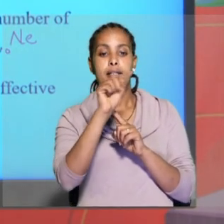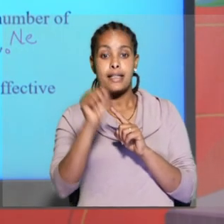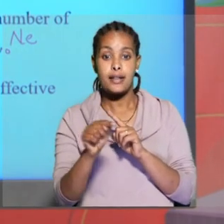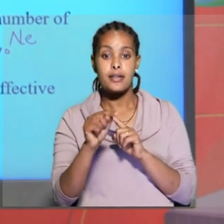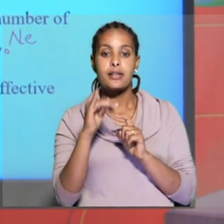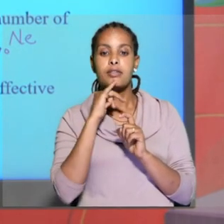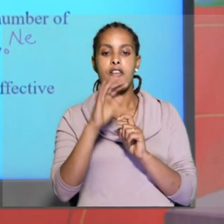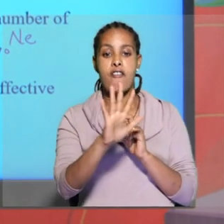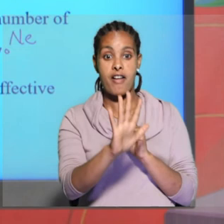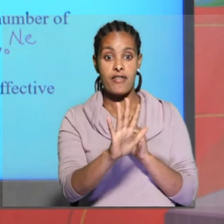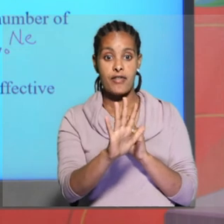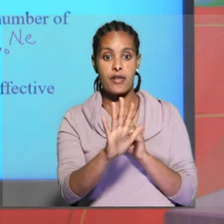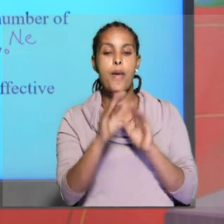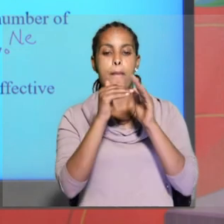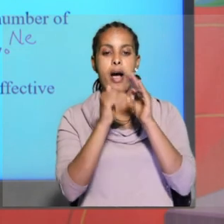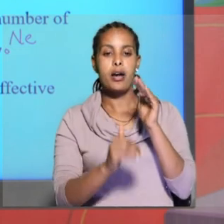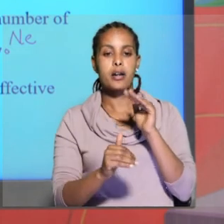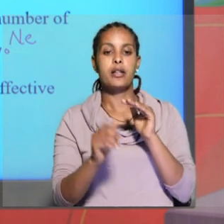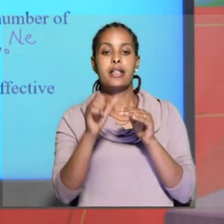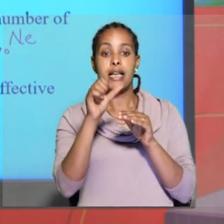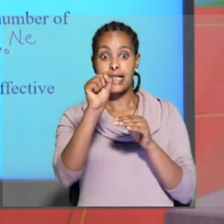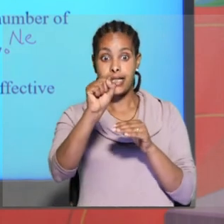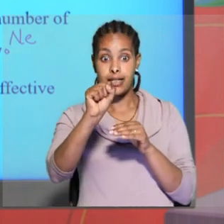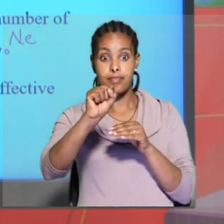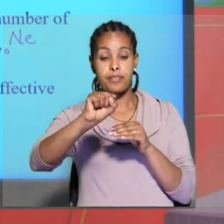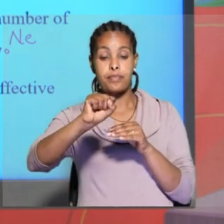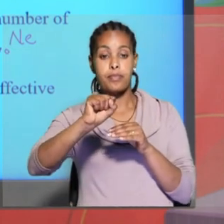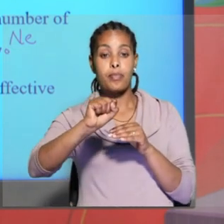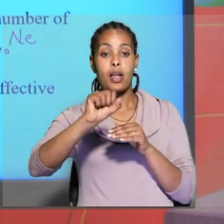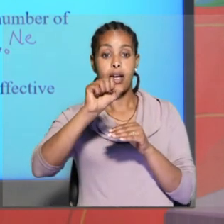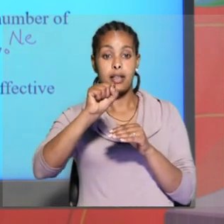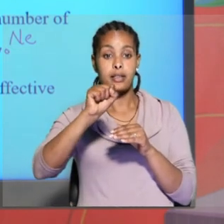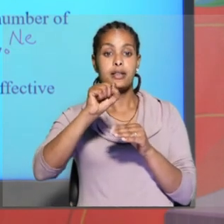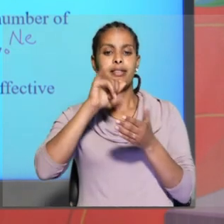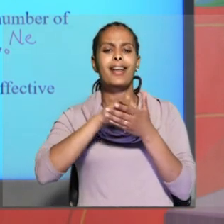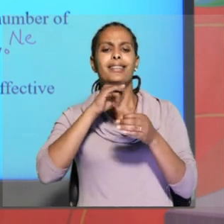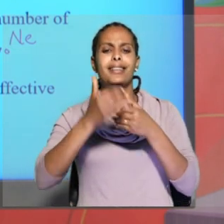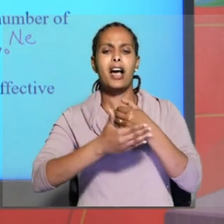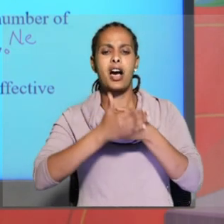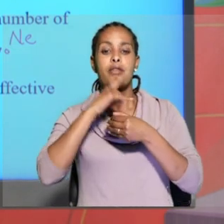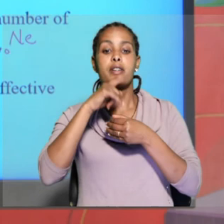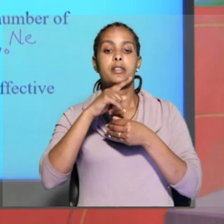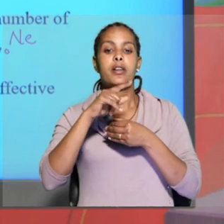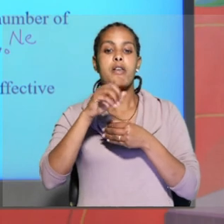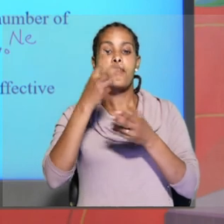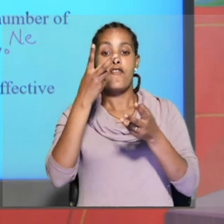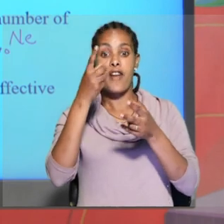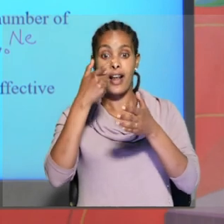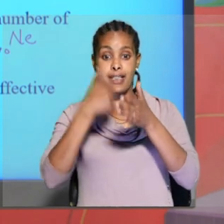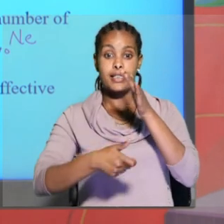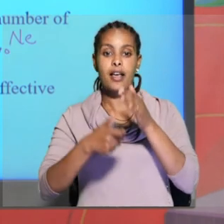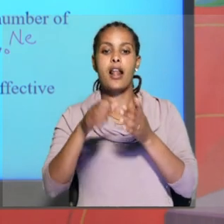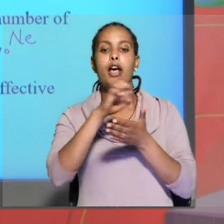charge 5 minus shielding electron. Electrons that cover the valence